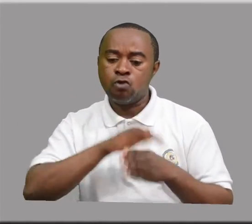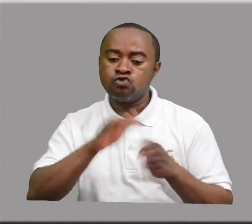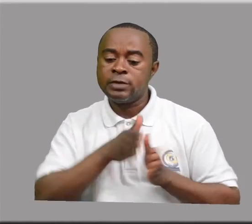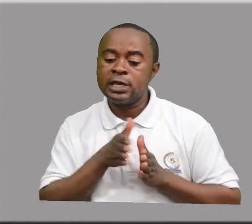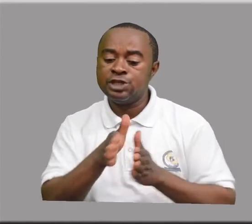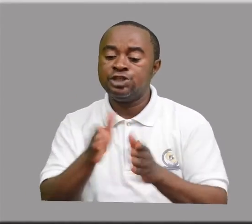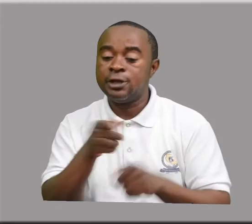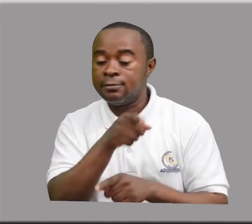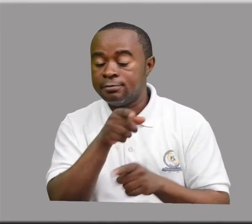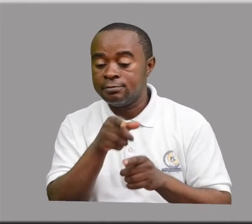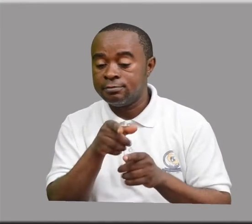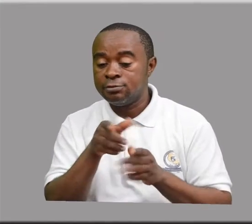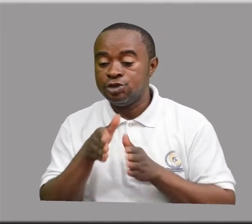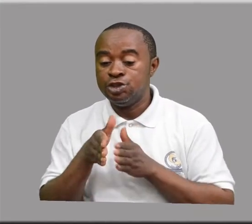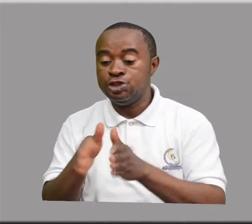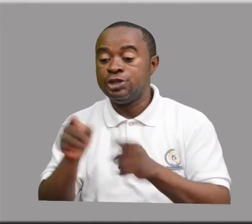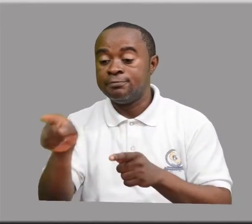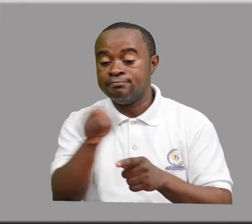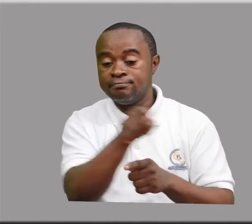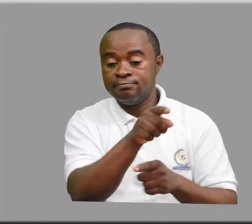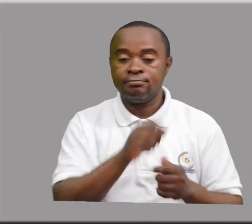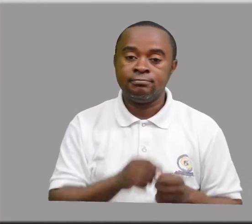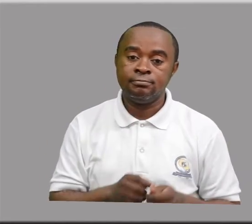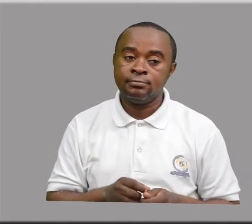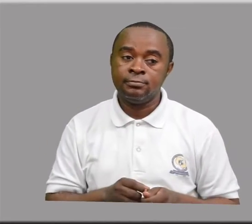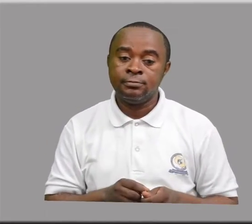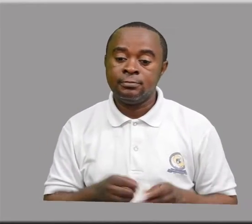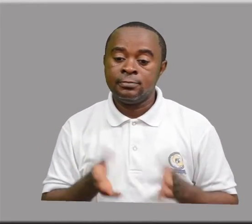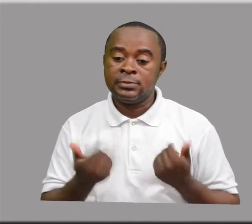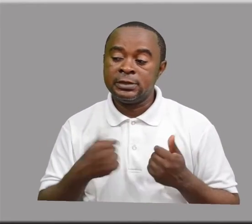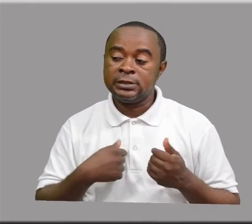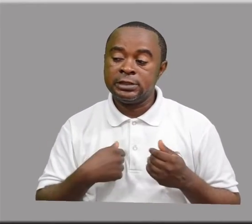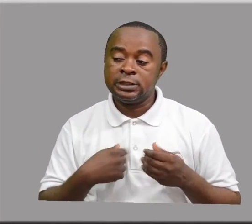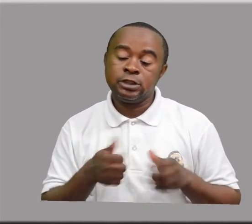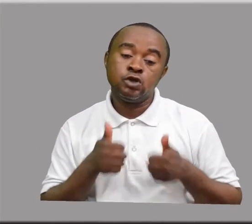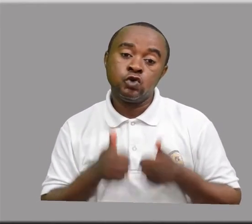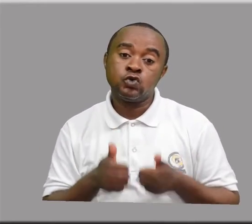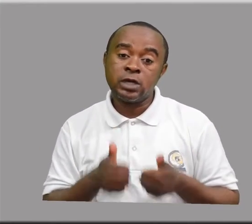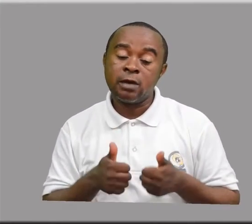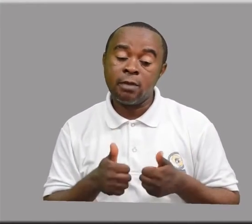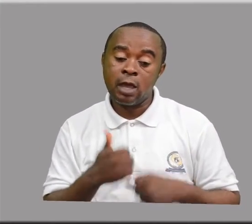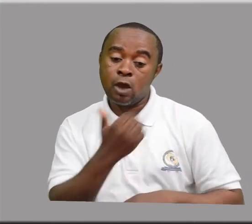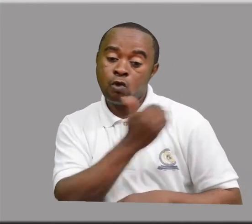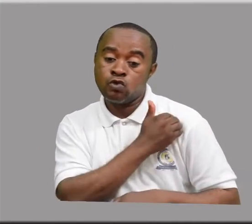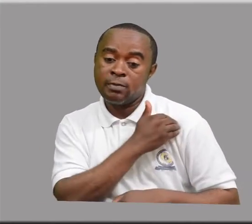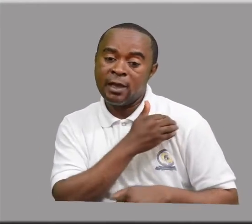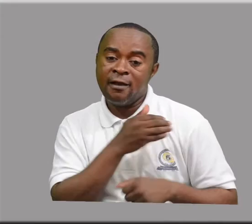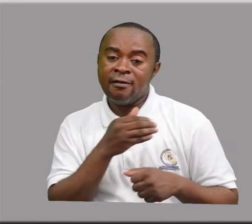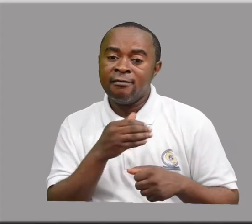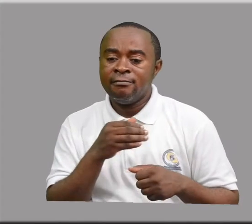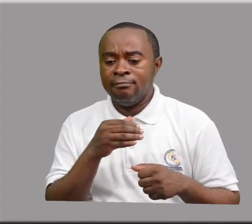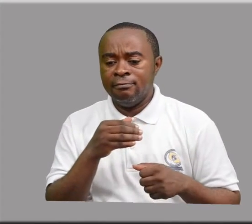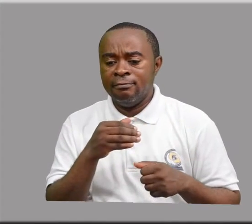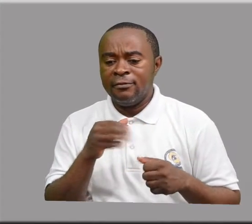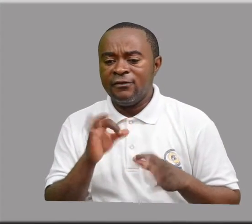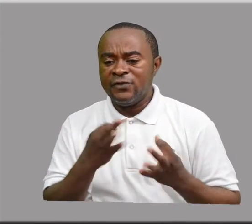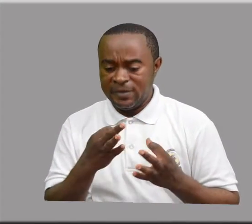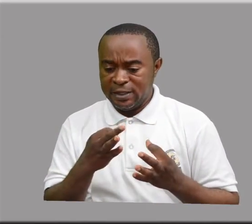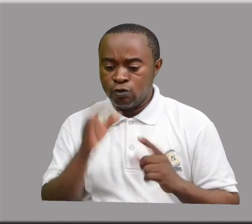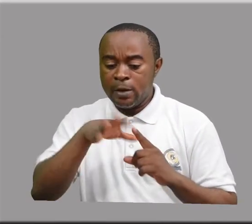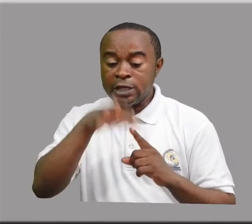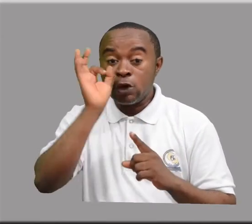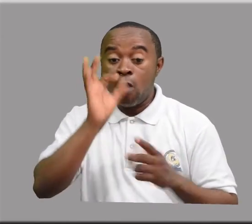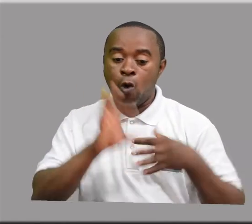instruments. Also, we expect that you are going to tell us exactly how you are going to select your research